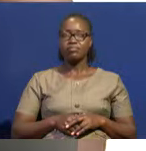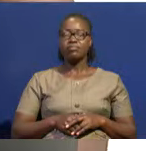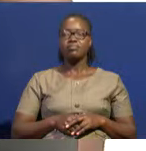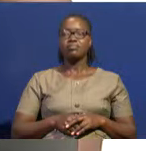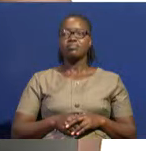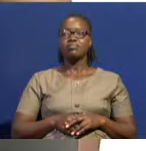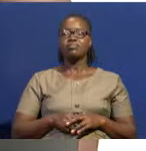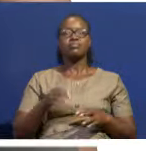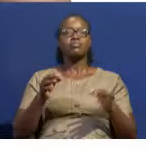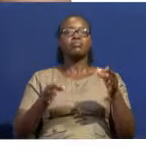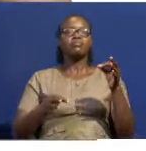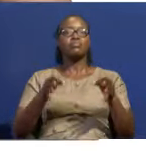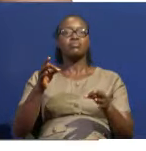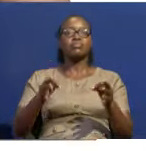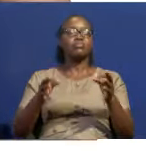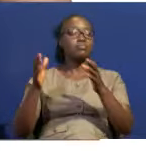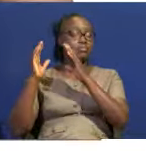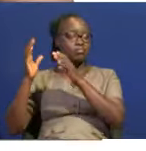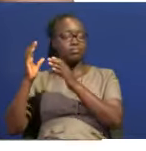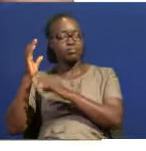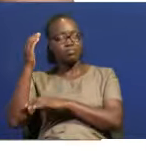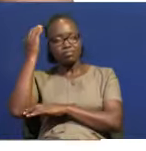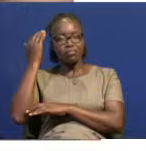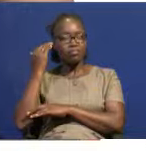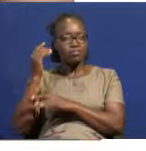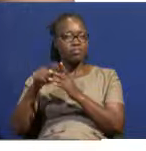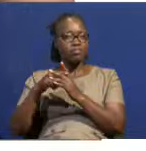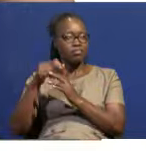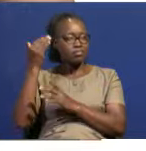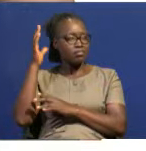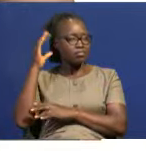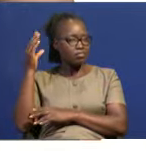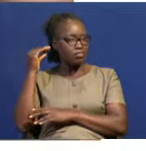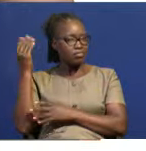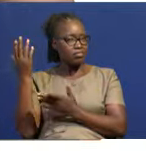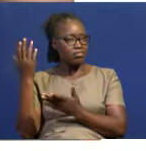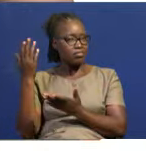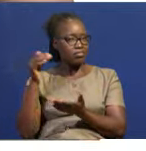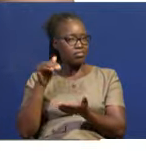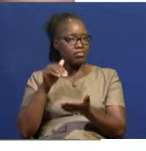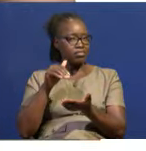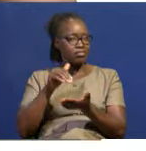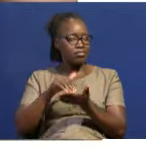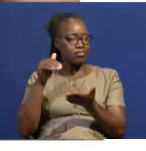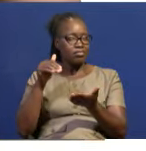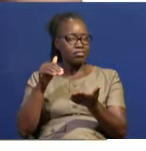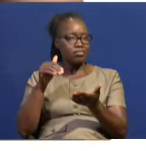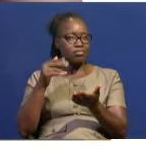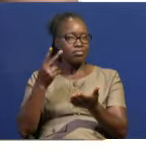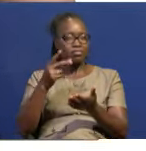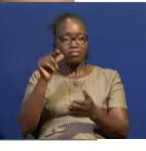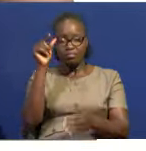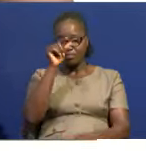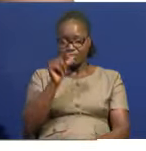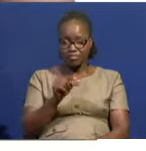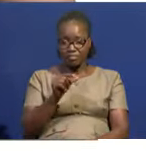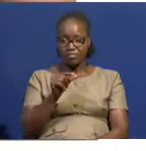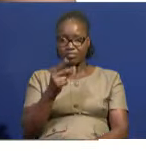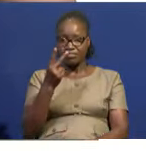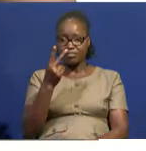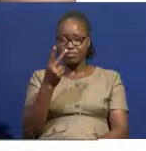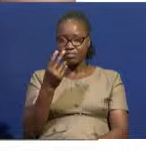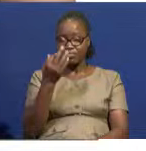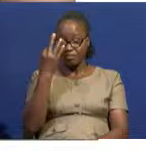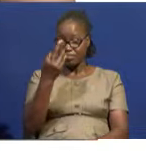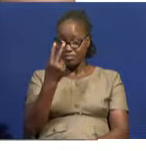And now onto the corridors of justice. A Kilifi Court has begun hearing a case against two Italian nationals charged with obtaining over 32